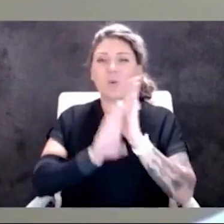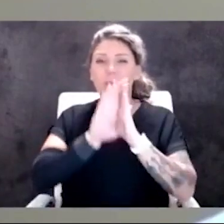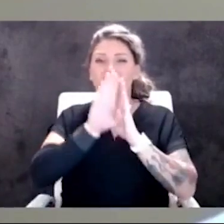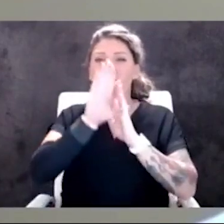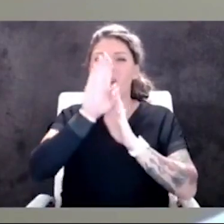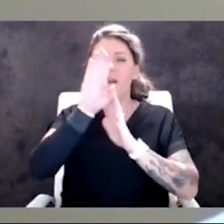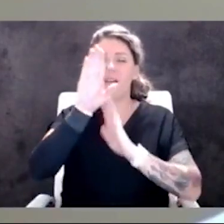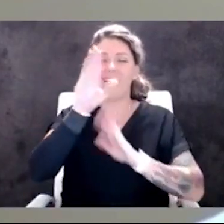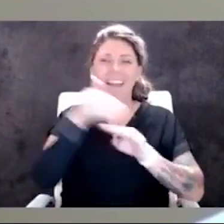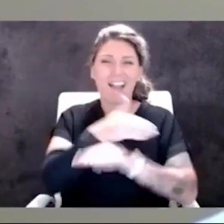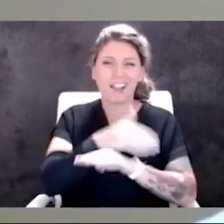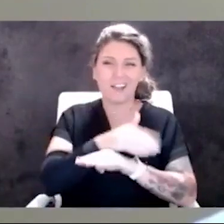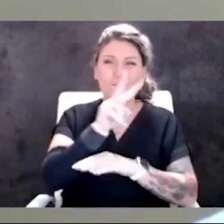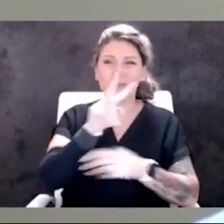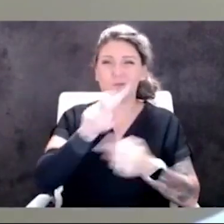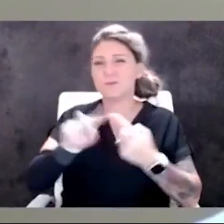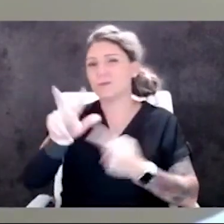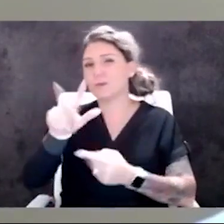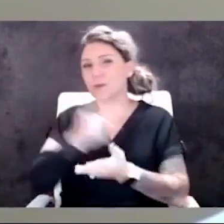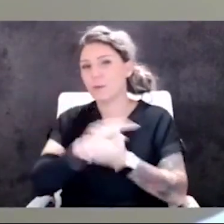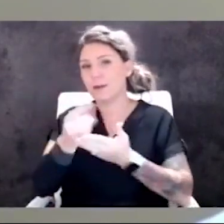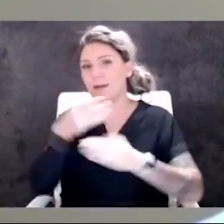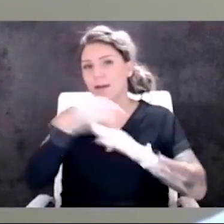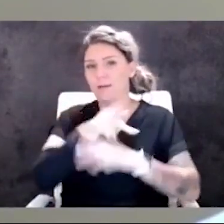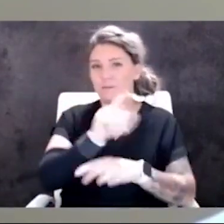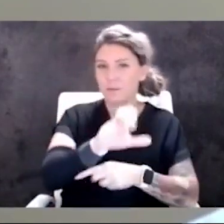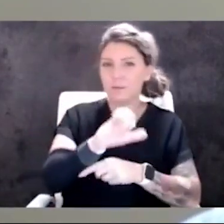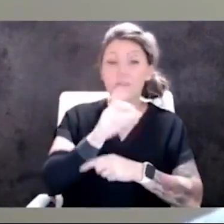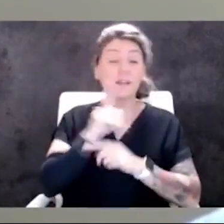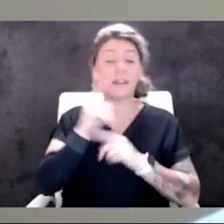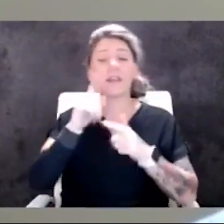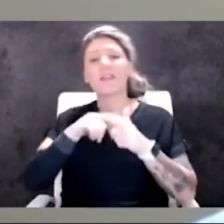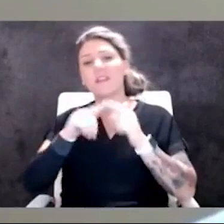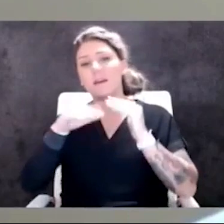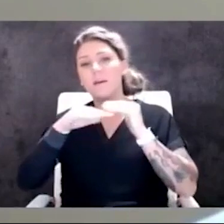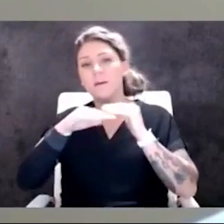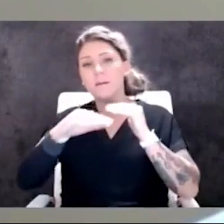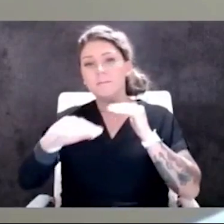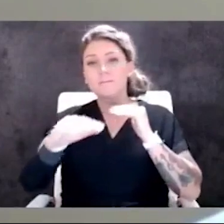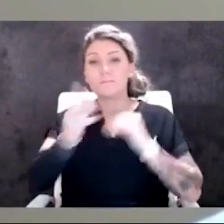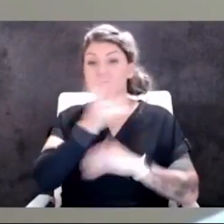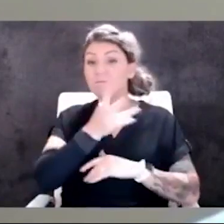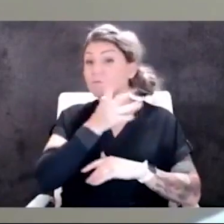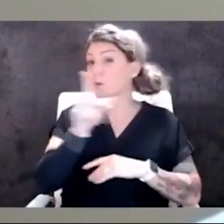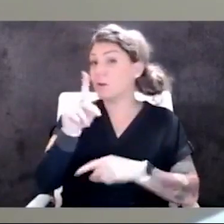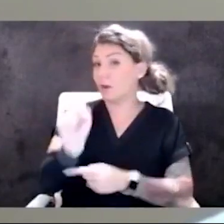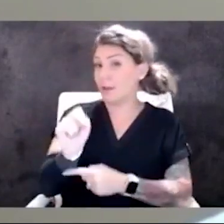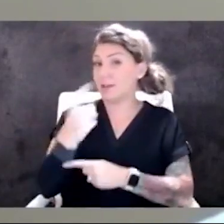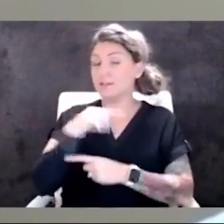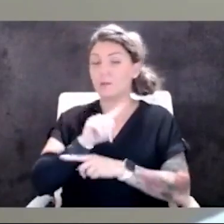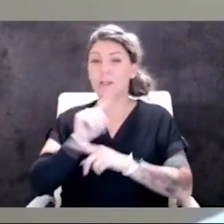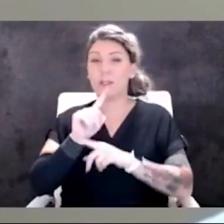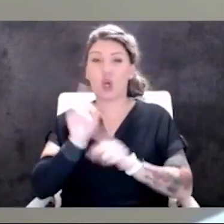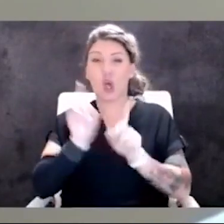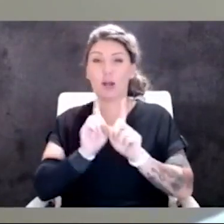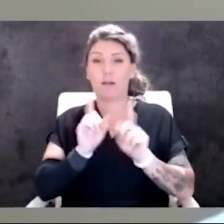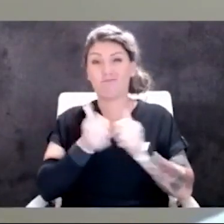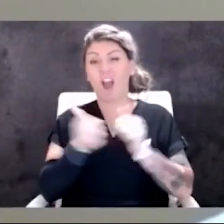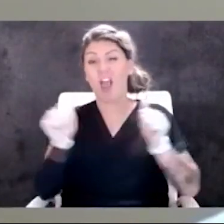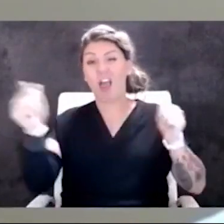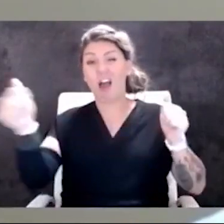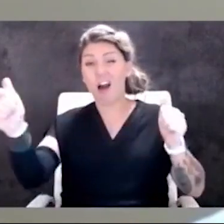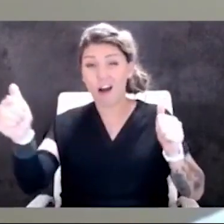at that point in time. And I think that's just because in rural Kansas we're social distanced by nature, so it takes a while